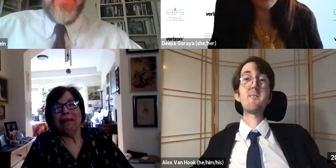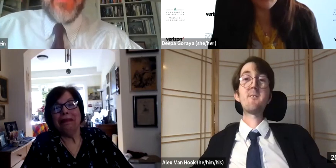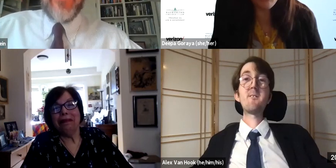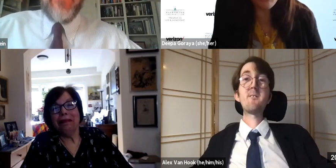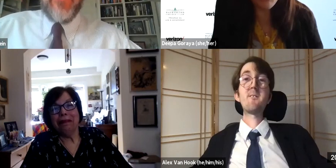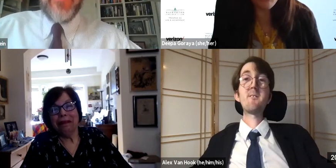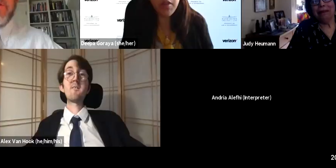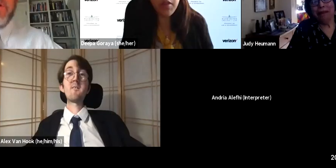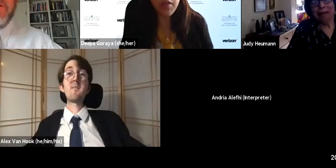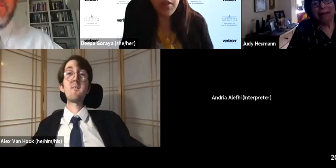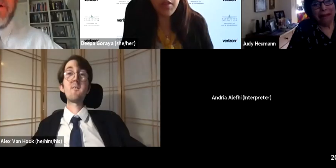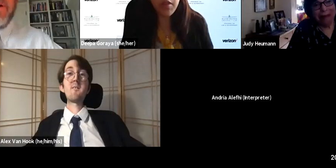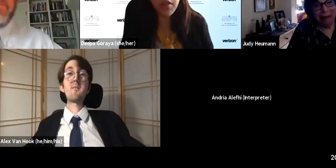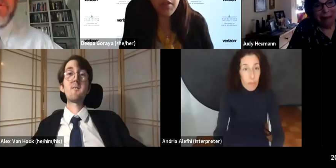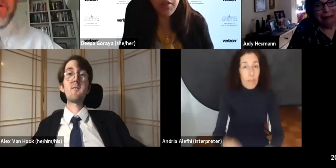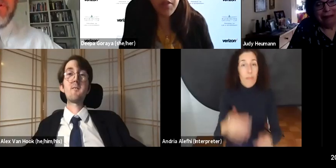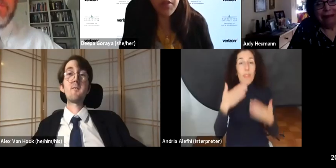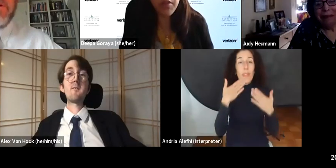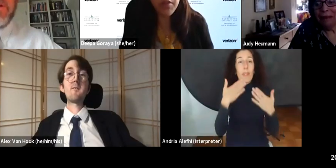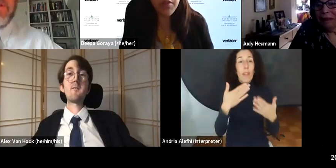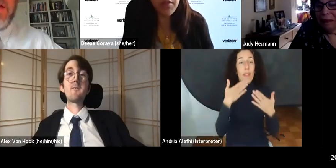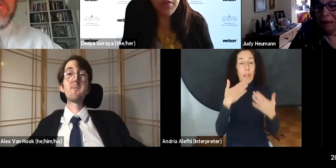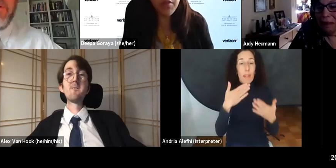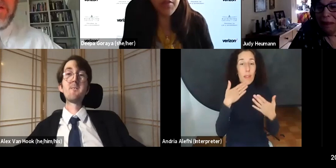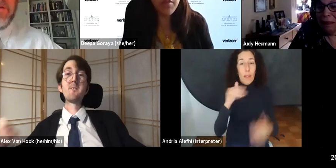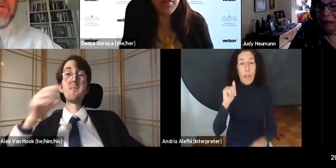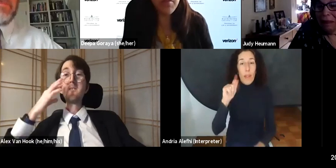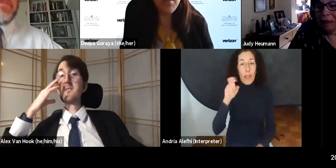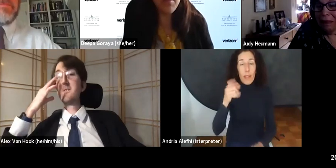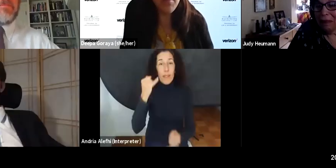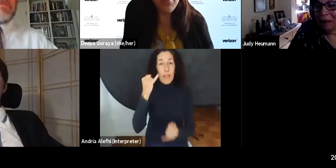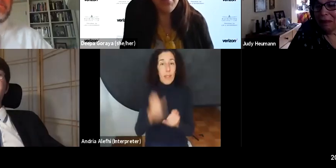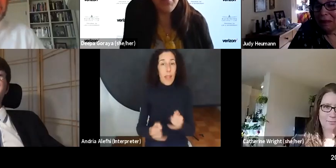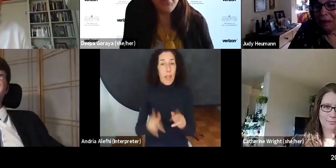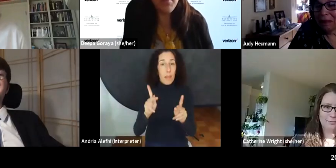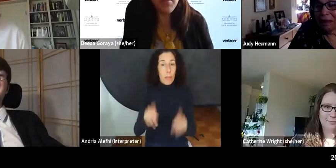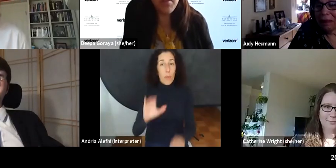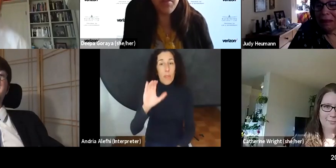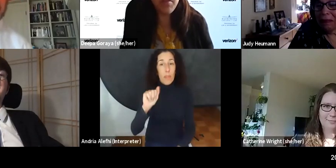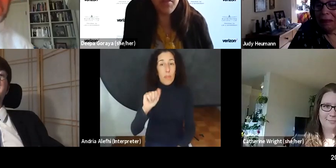Thank you, Alex. And our last presenter or speaker is Catherine Wright.